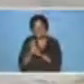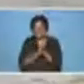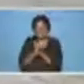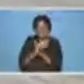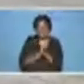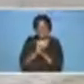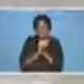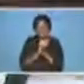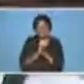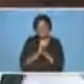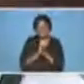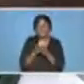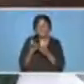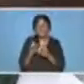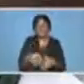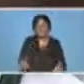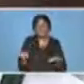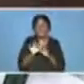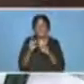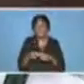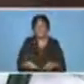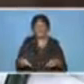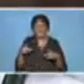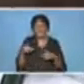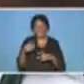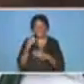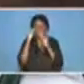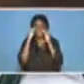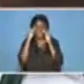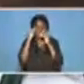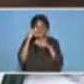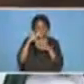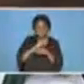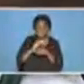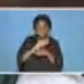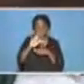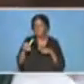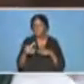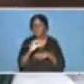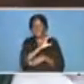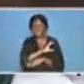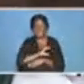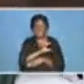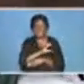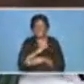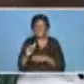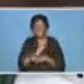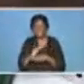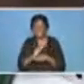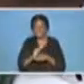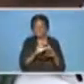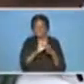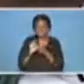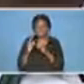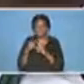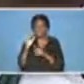that they were taught in training, all of the characteristics that they were trained in that relates to their job as